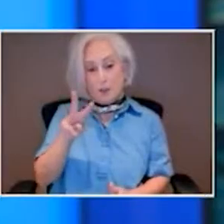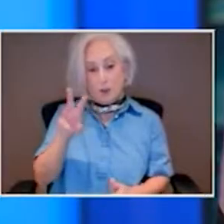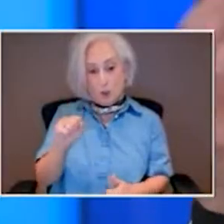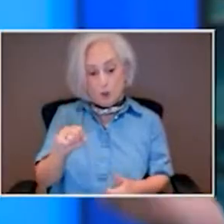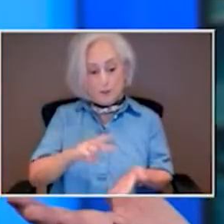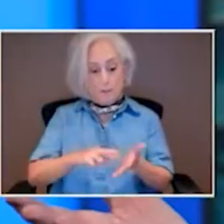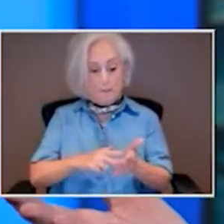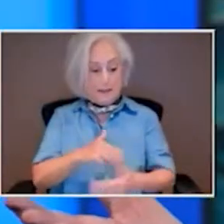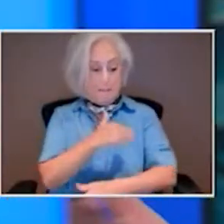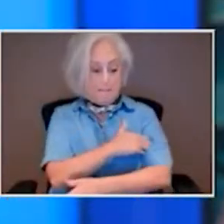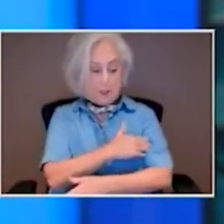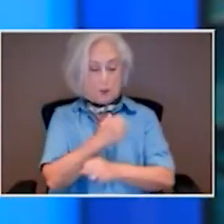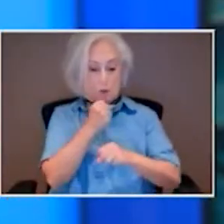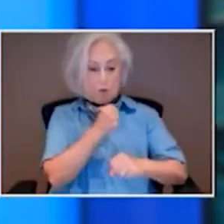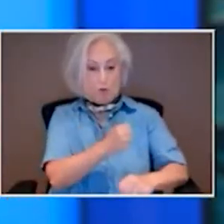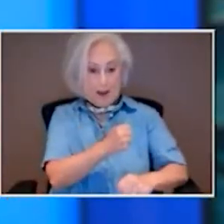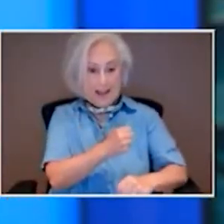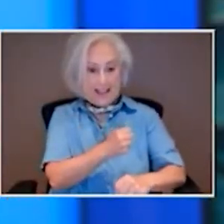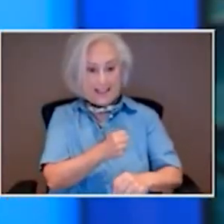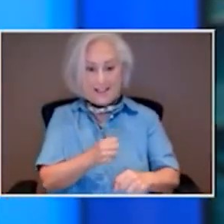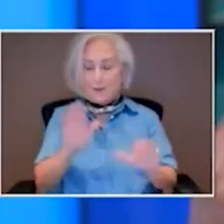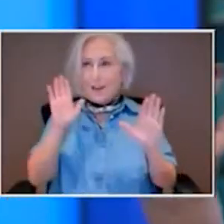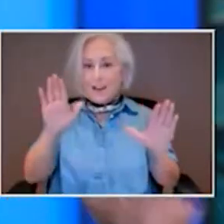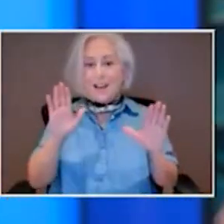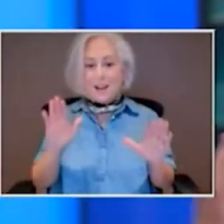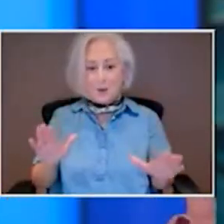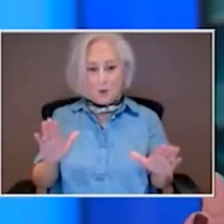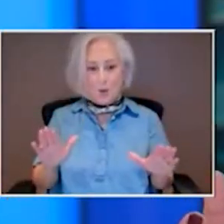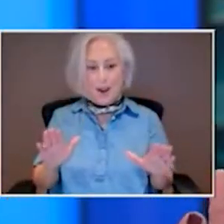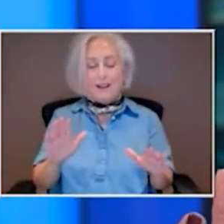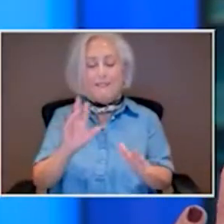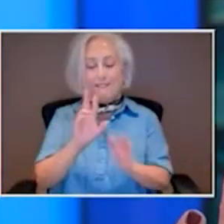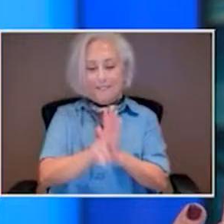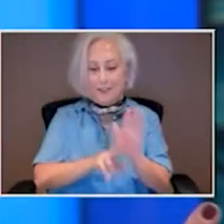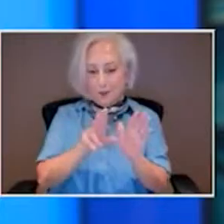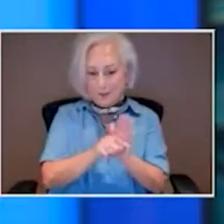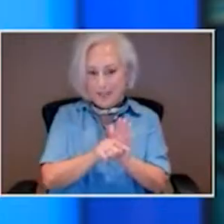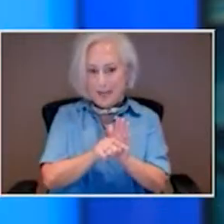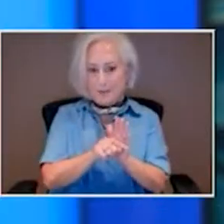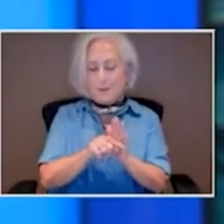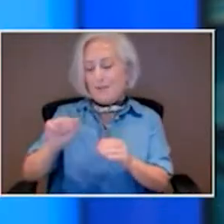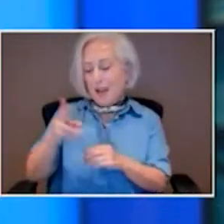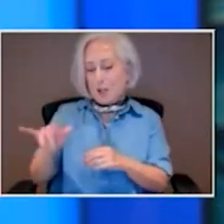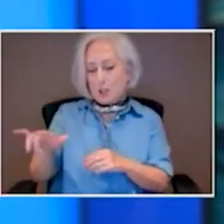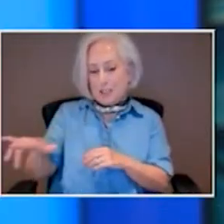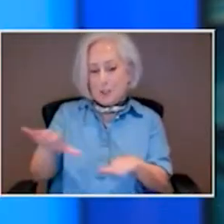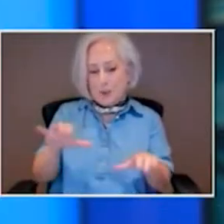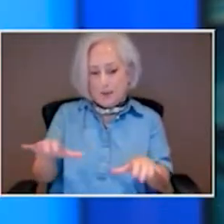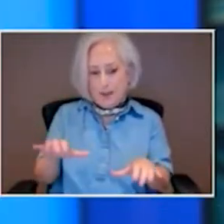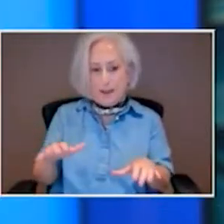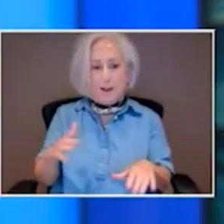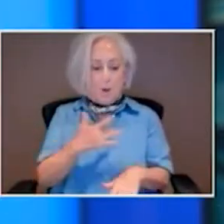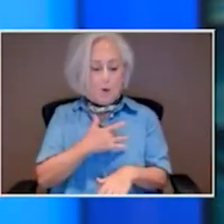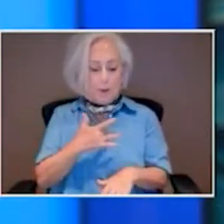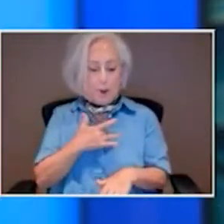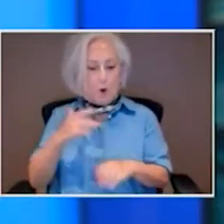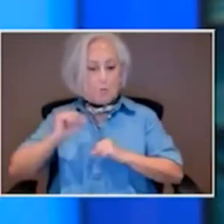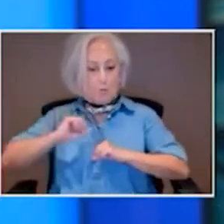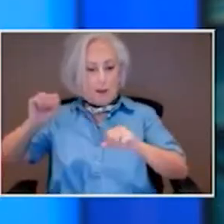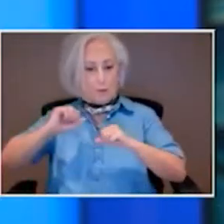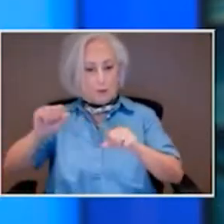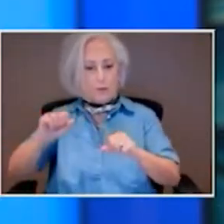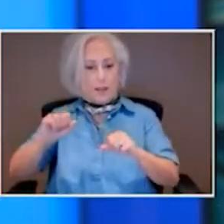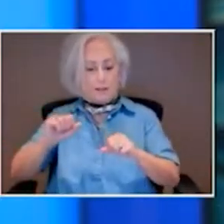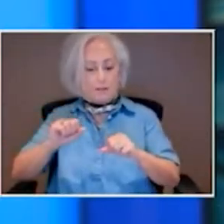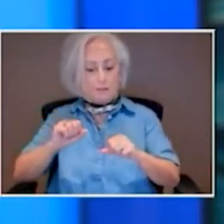strengthening, which we had a phenomenal video I think of Ashley doing that, with that cardiovascular activity and pairing that weekly.